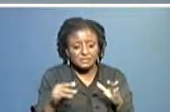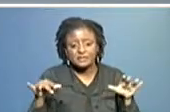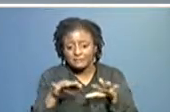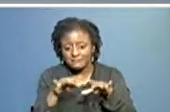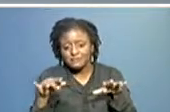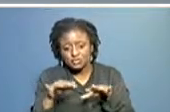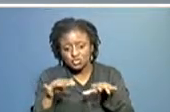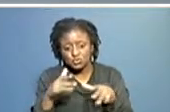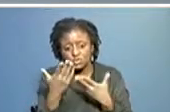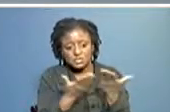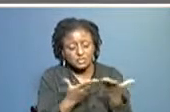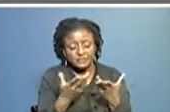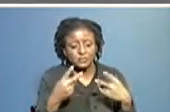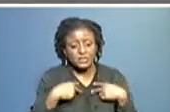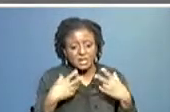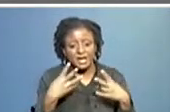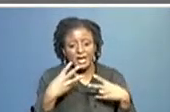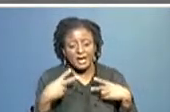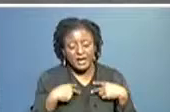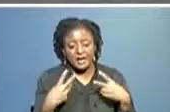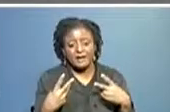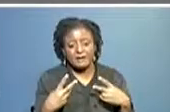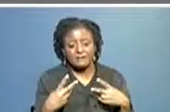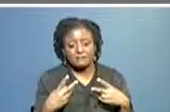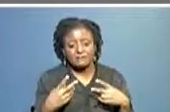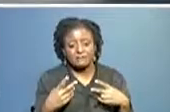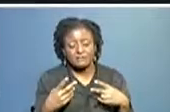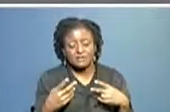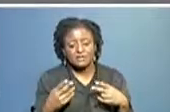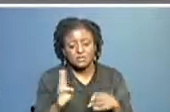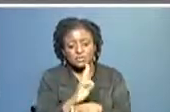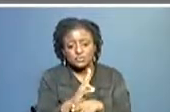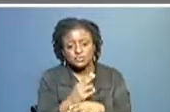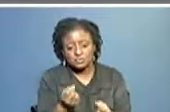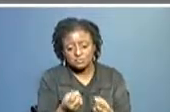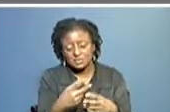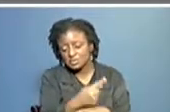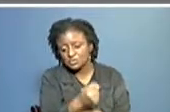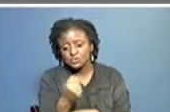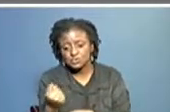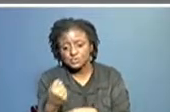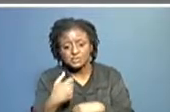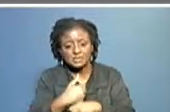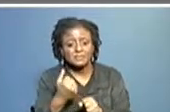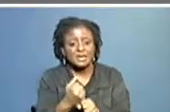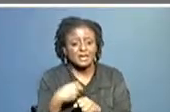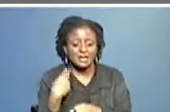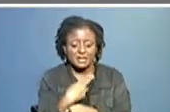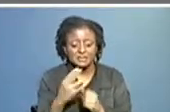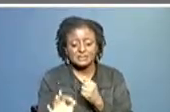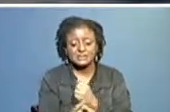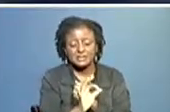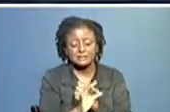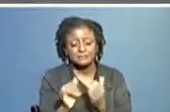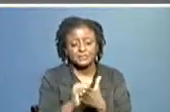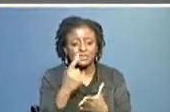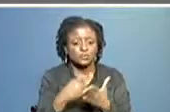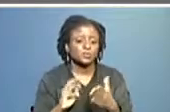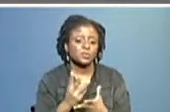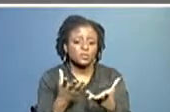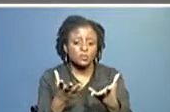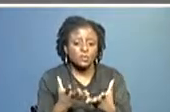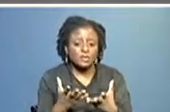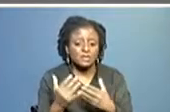we have rolled out the gamut of tools to make us safe. And that's what we want the country to know,